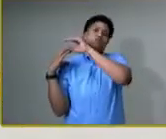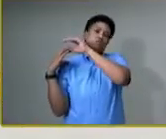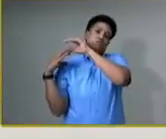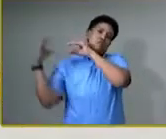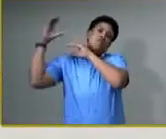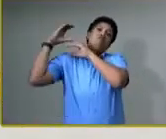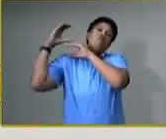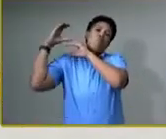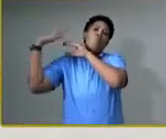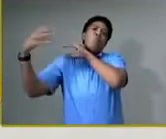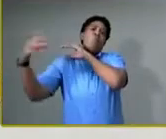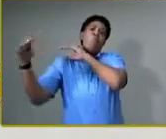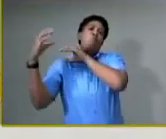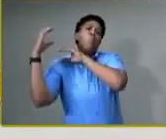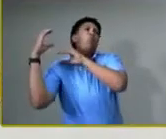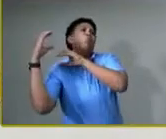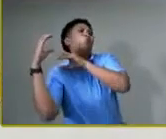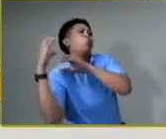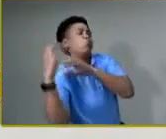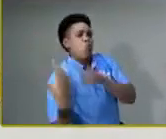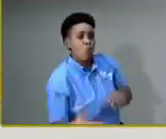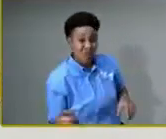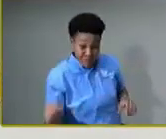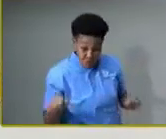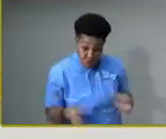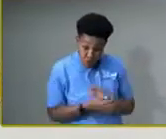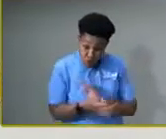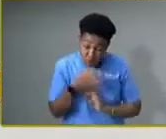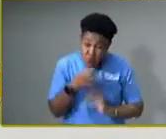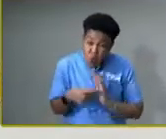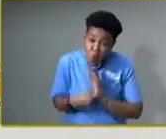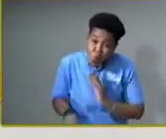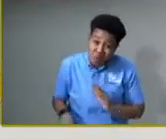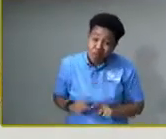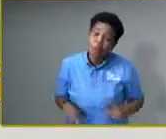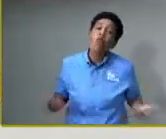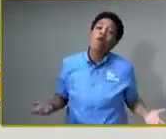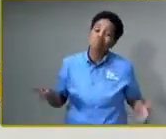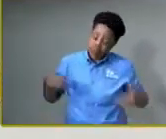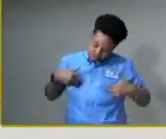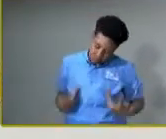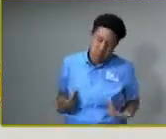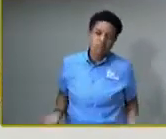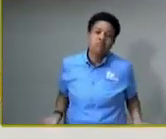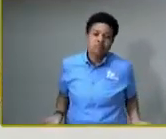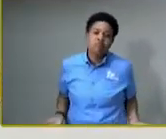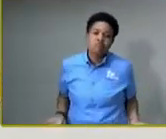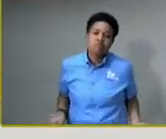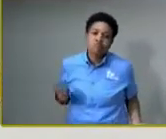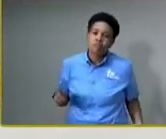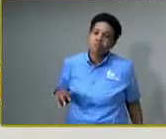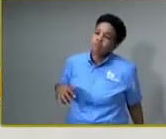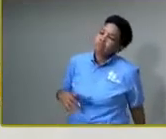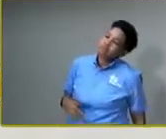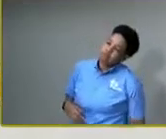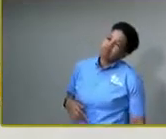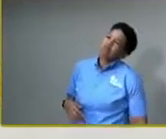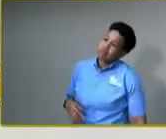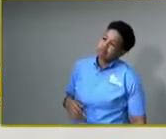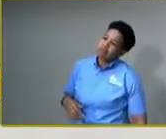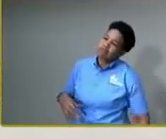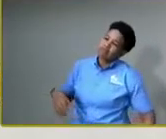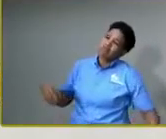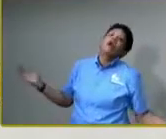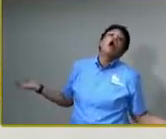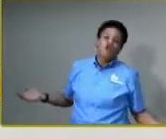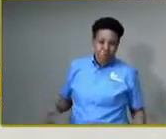care. They are competent, they are qualified, but they are fatigued and they are tired for the most part,